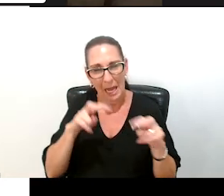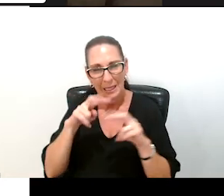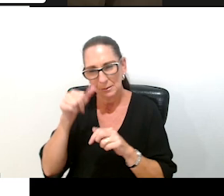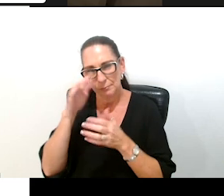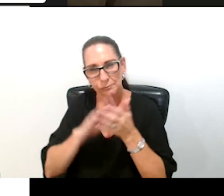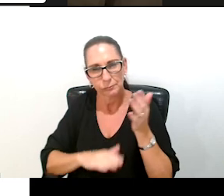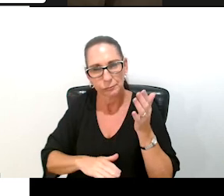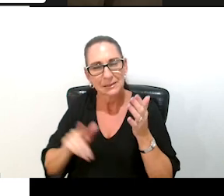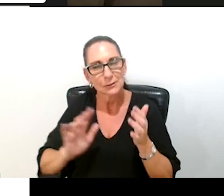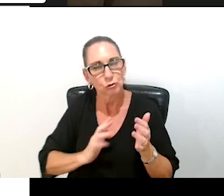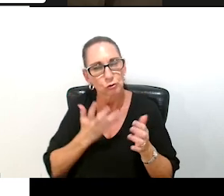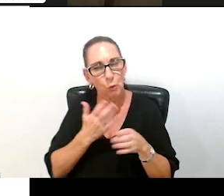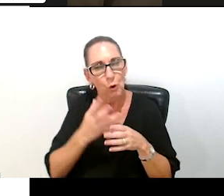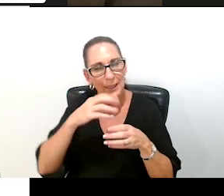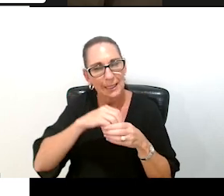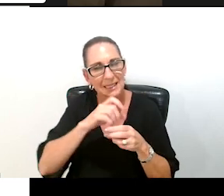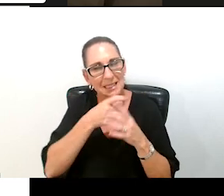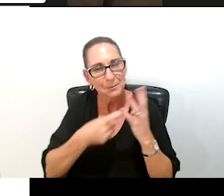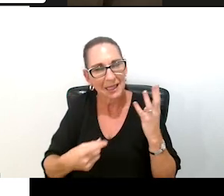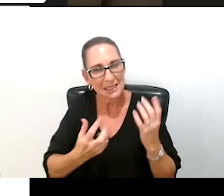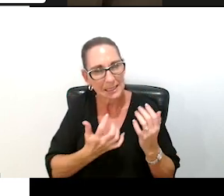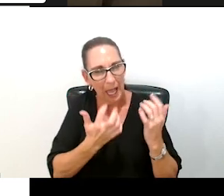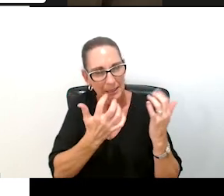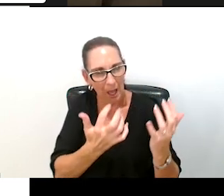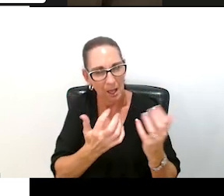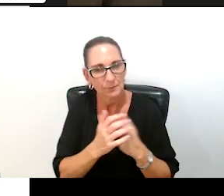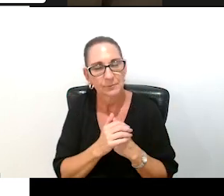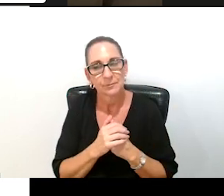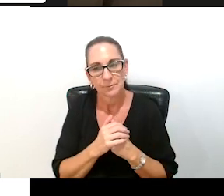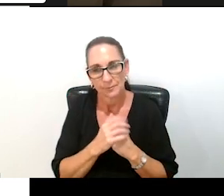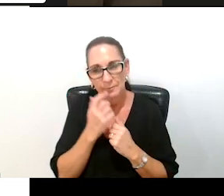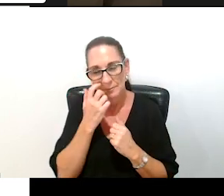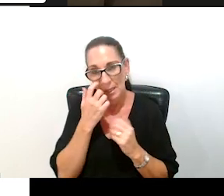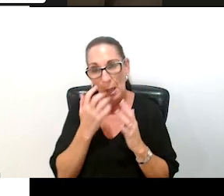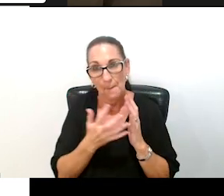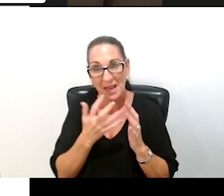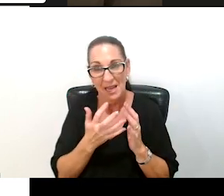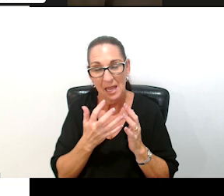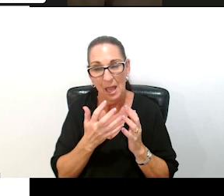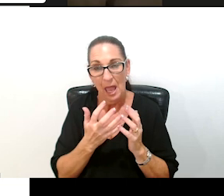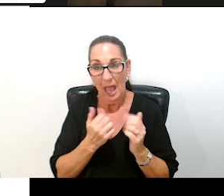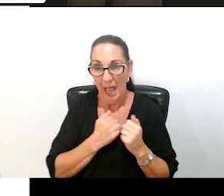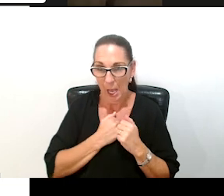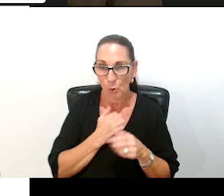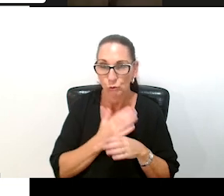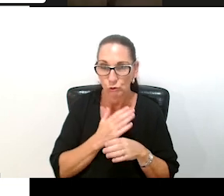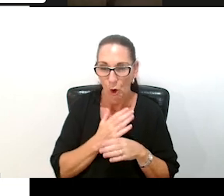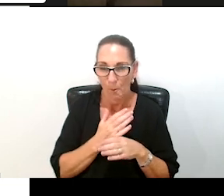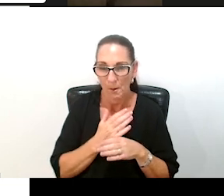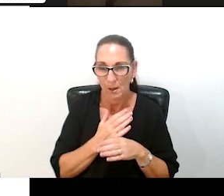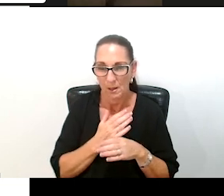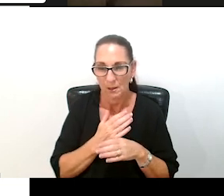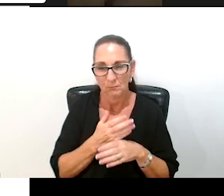with and an interest in working with disability data. And our job is to work on a